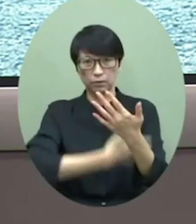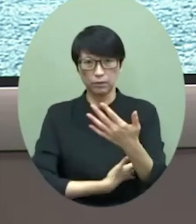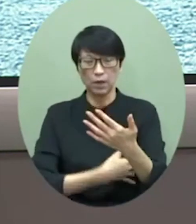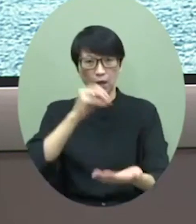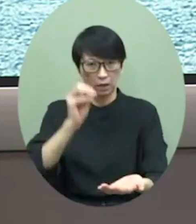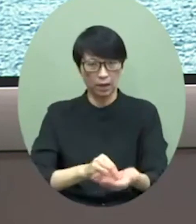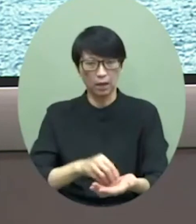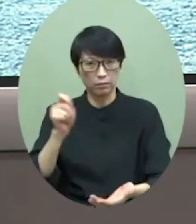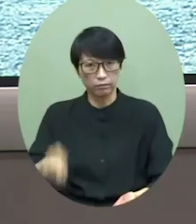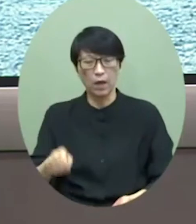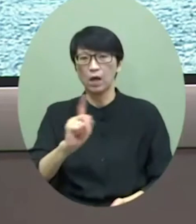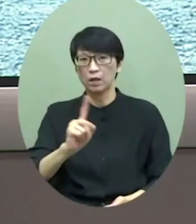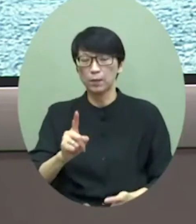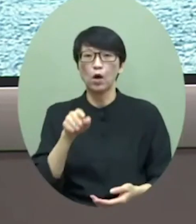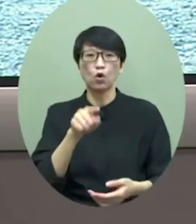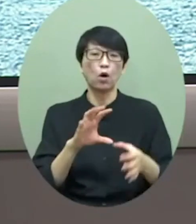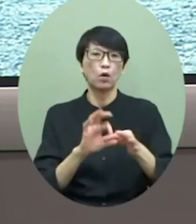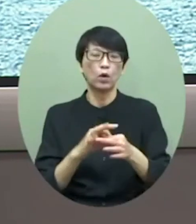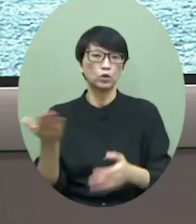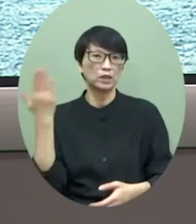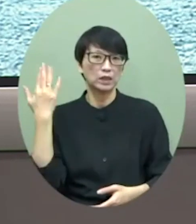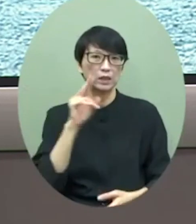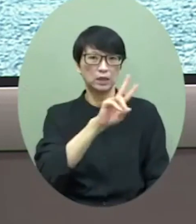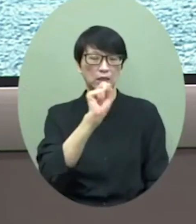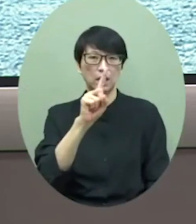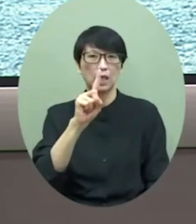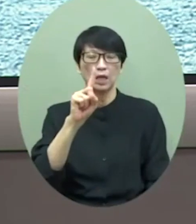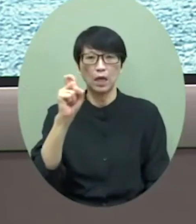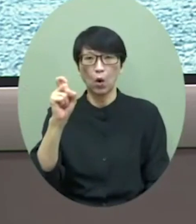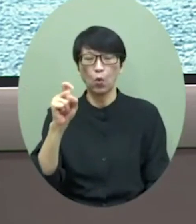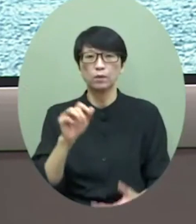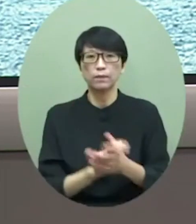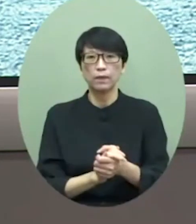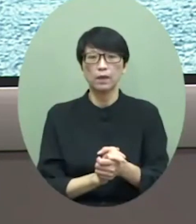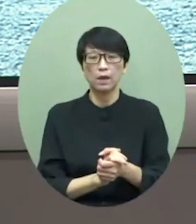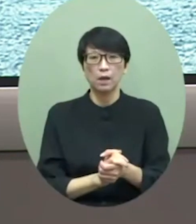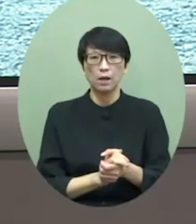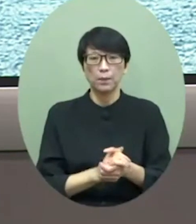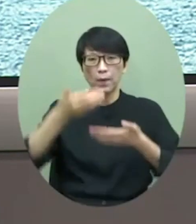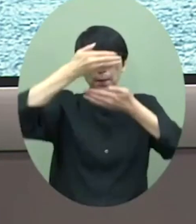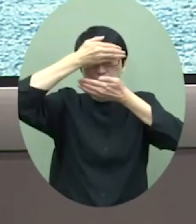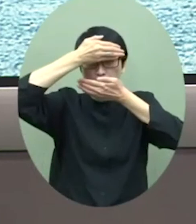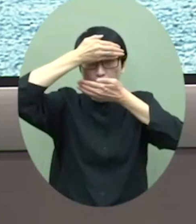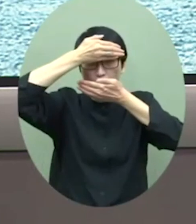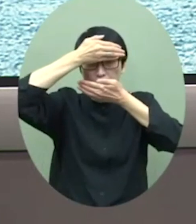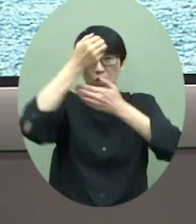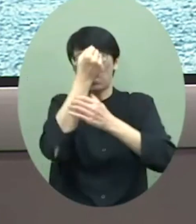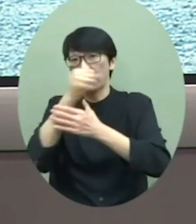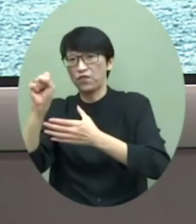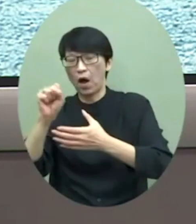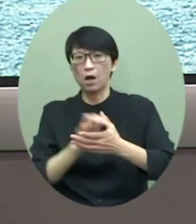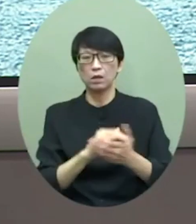our governance. Now, the Court of Appeal made a ruling in relation to the emergency regulations ordinance